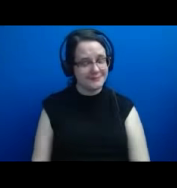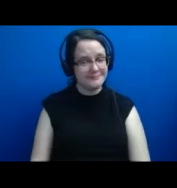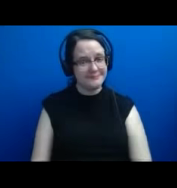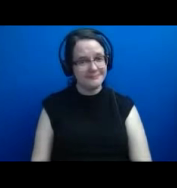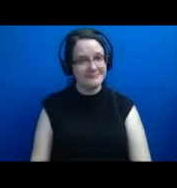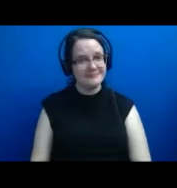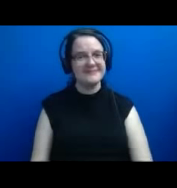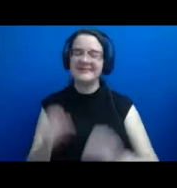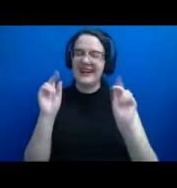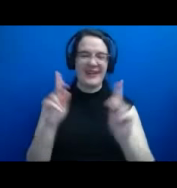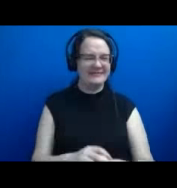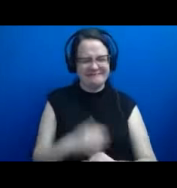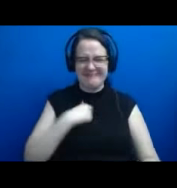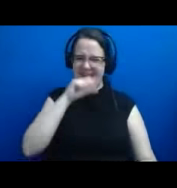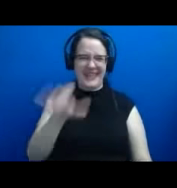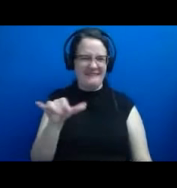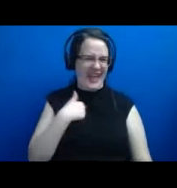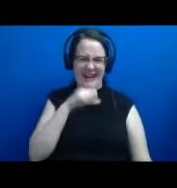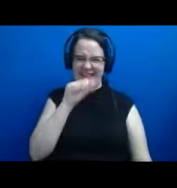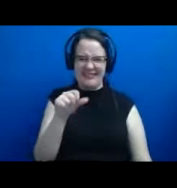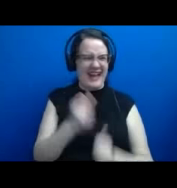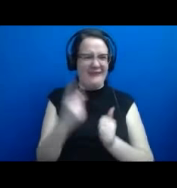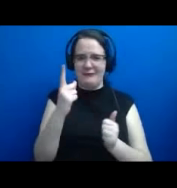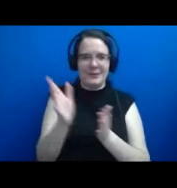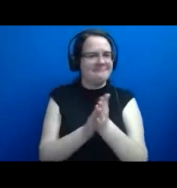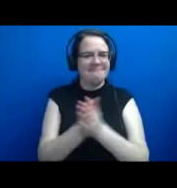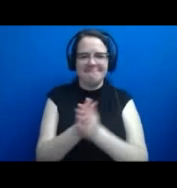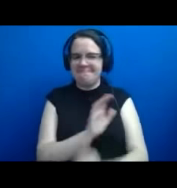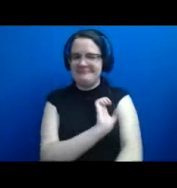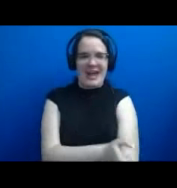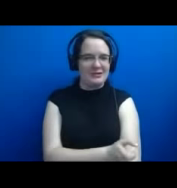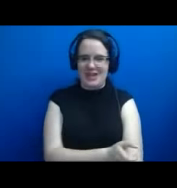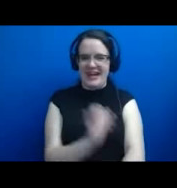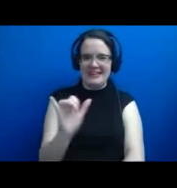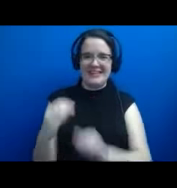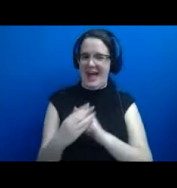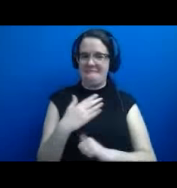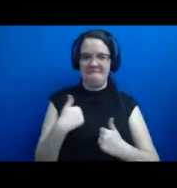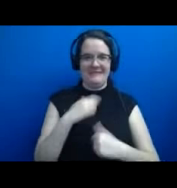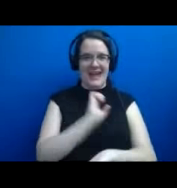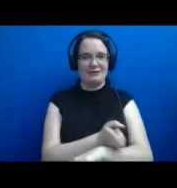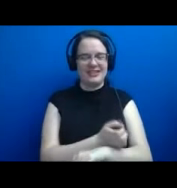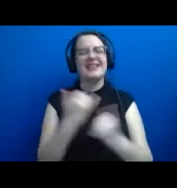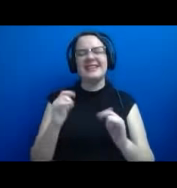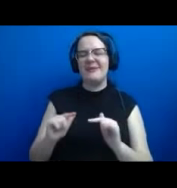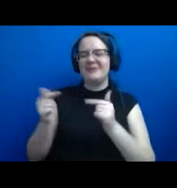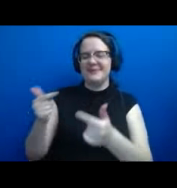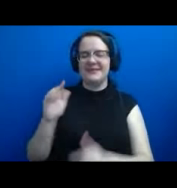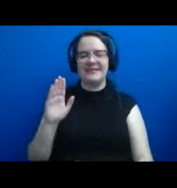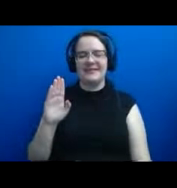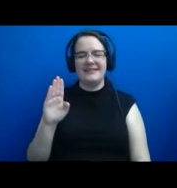Okay. So I love that. I love getting everybody energized because that makes me energized. So I'm going to turn it over to Beatrice so we can wrap up